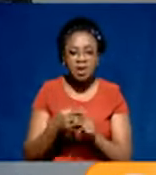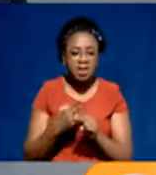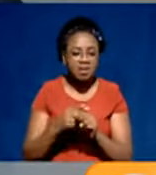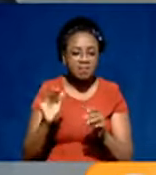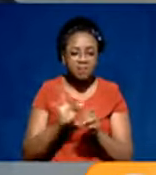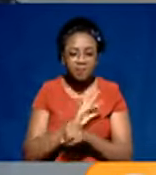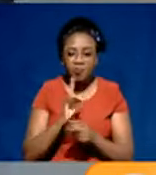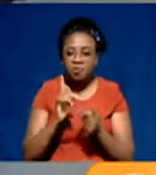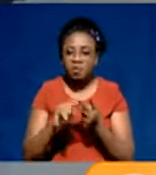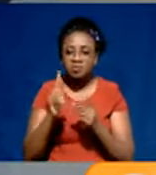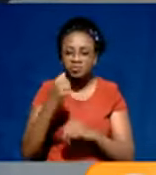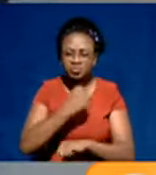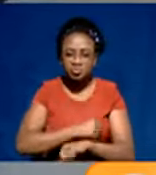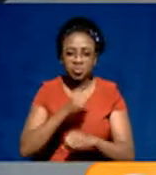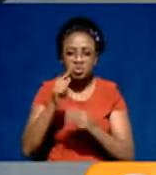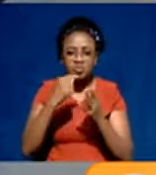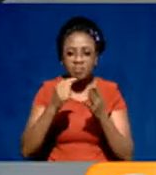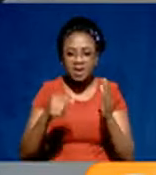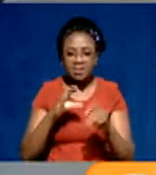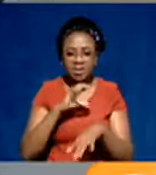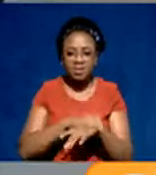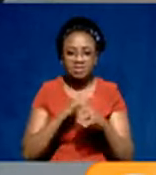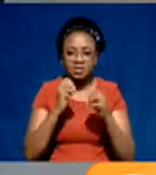and how many marks you got.